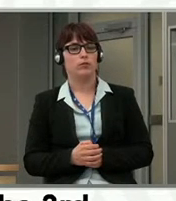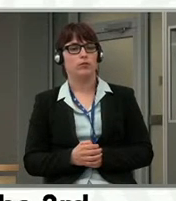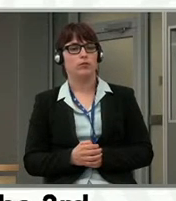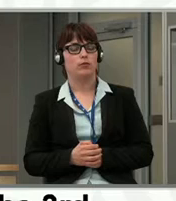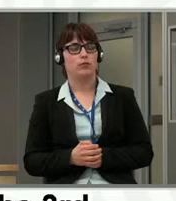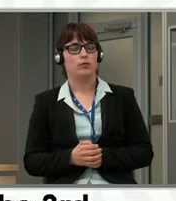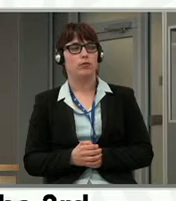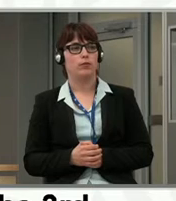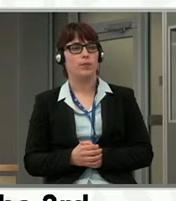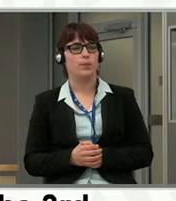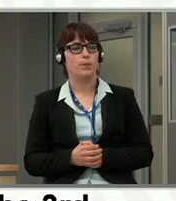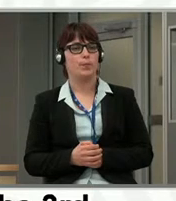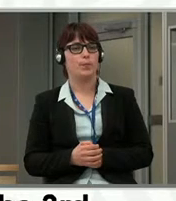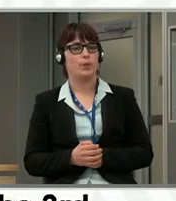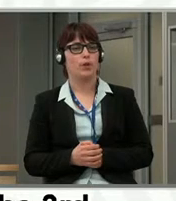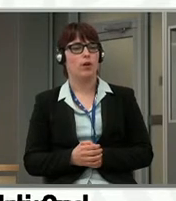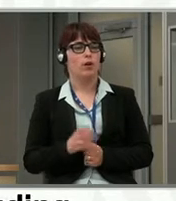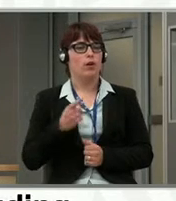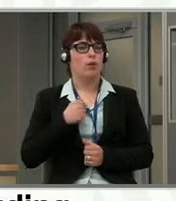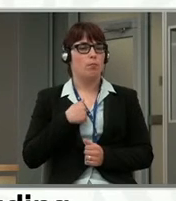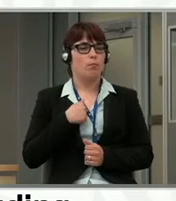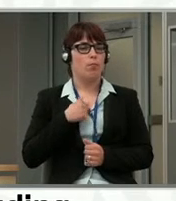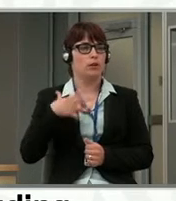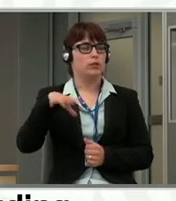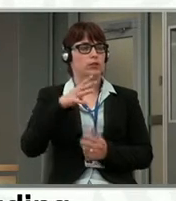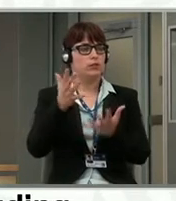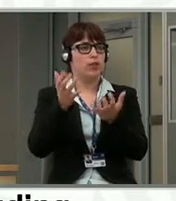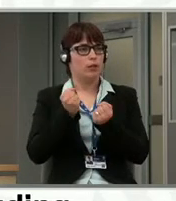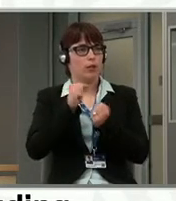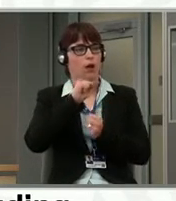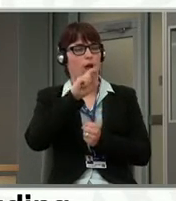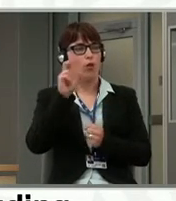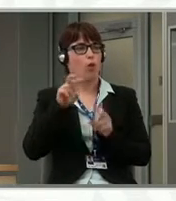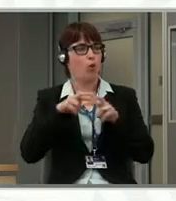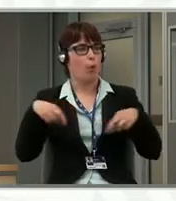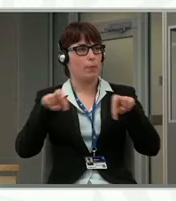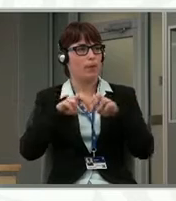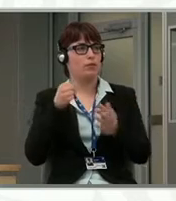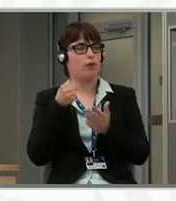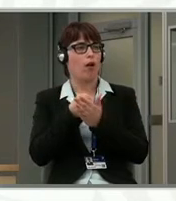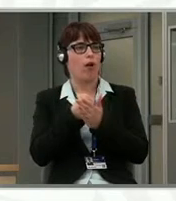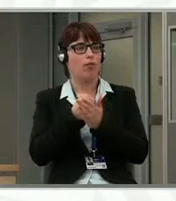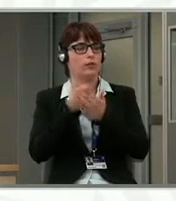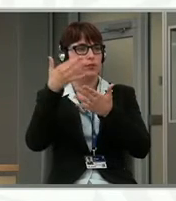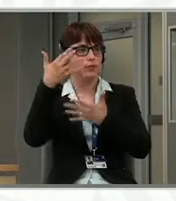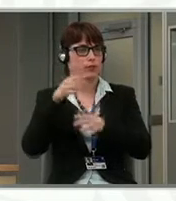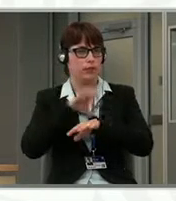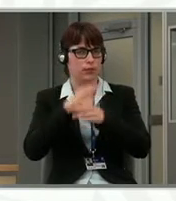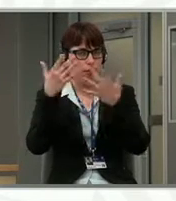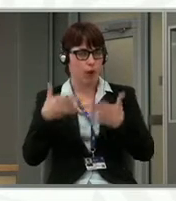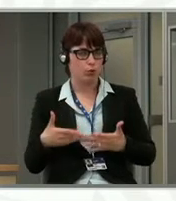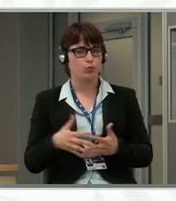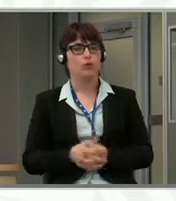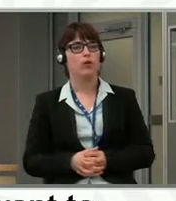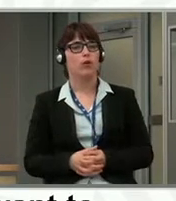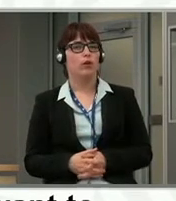the concluding observation of the UN committee, and this will give us more to do. We want to